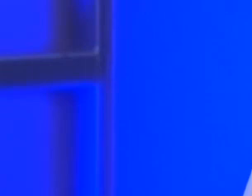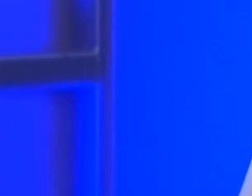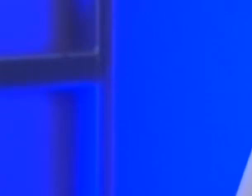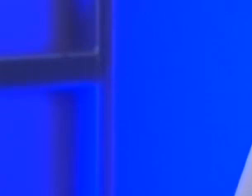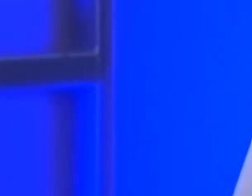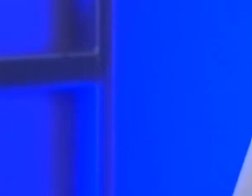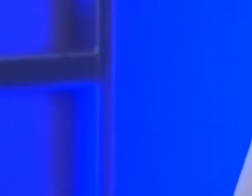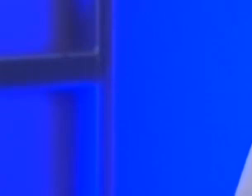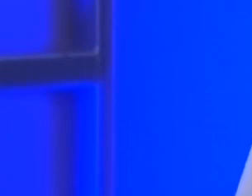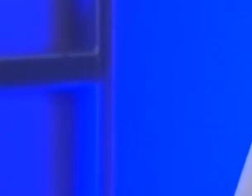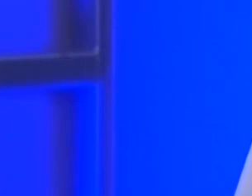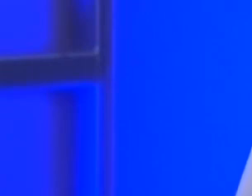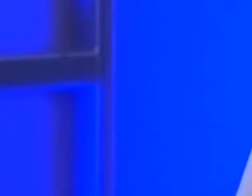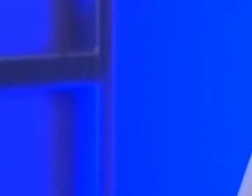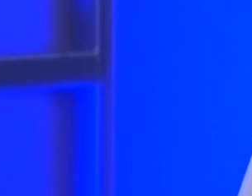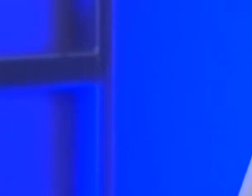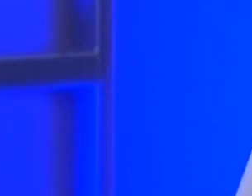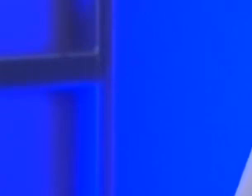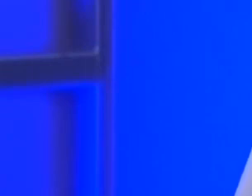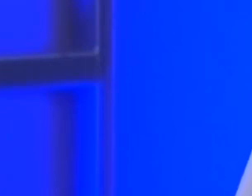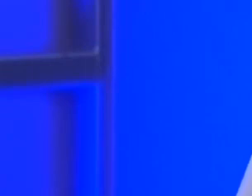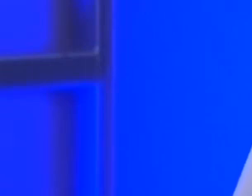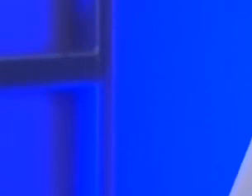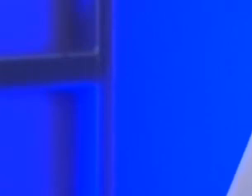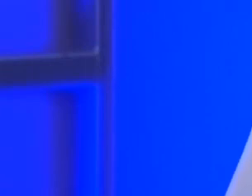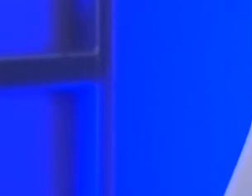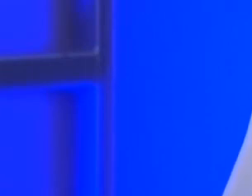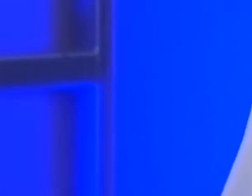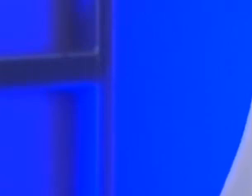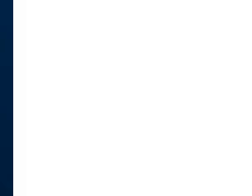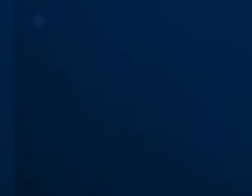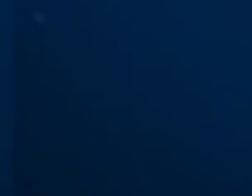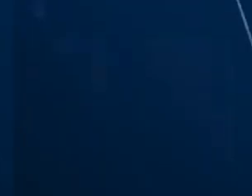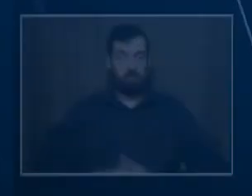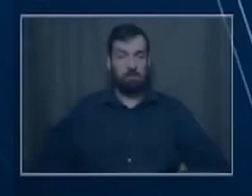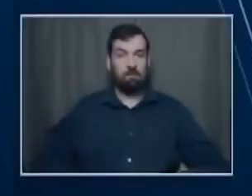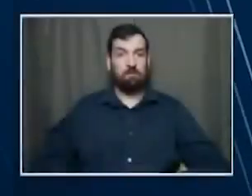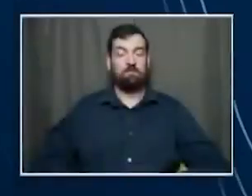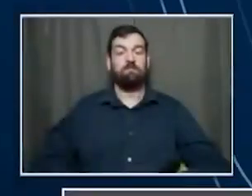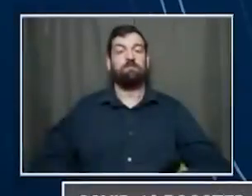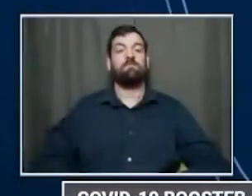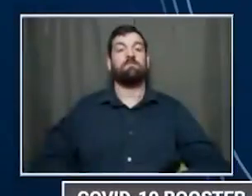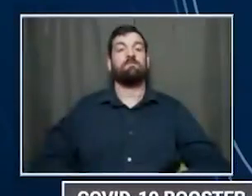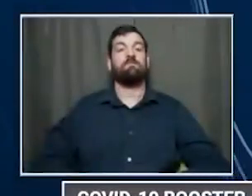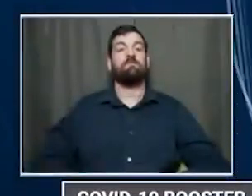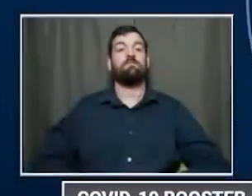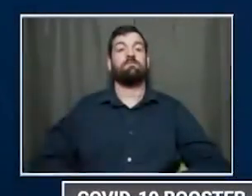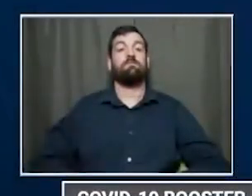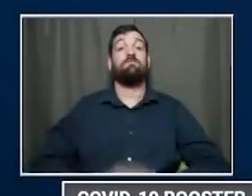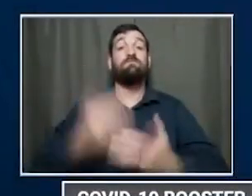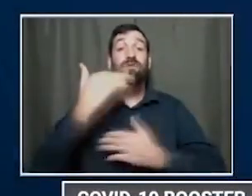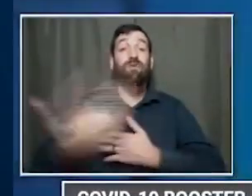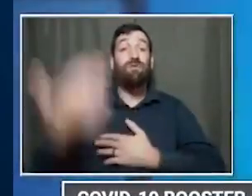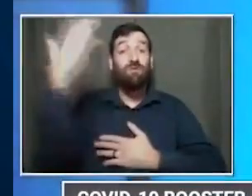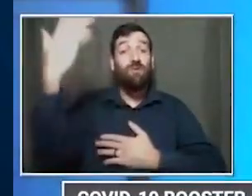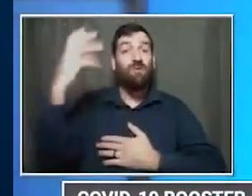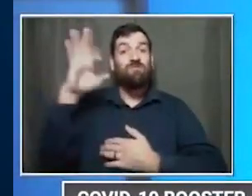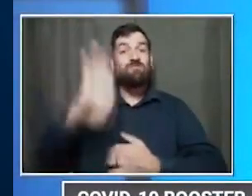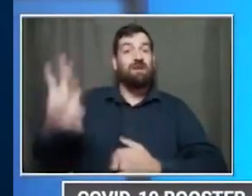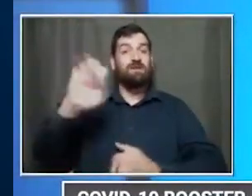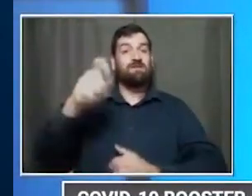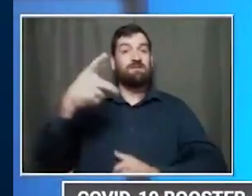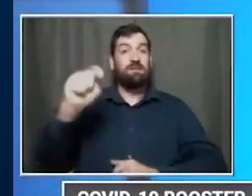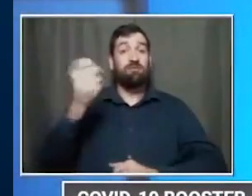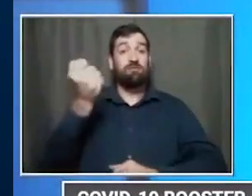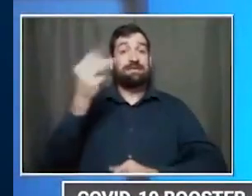so sit back and enjoy this best of Morning Medical Update. Good morning. It is Friday, September 16th.